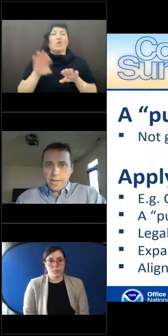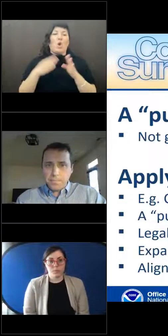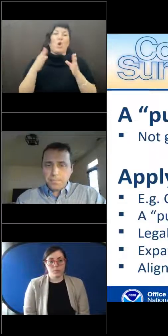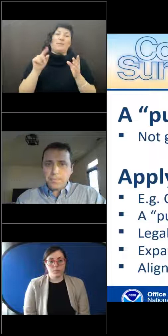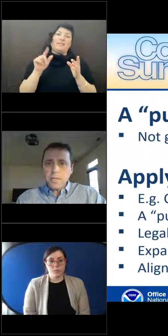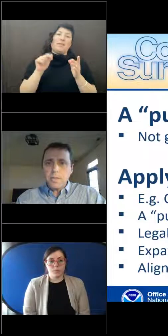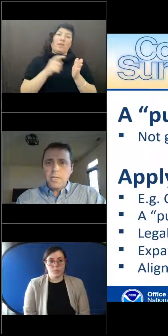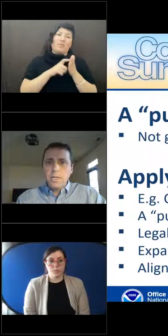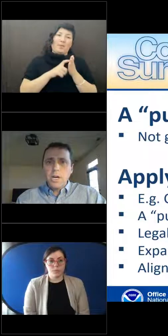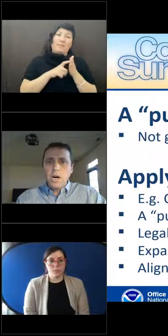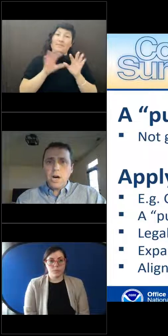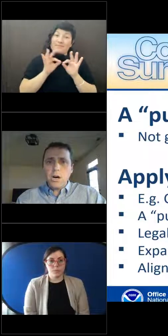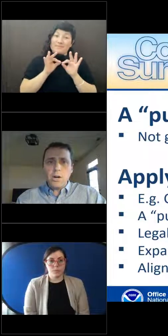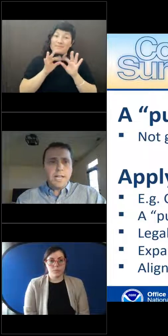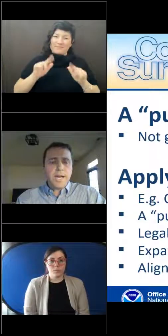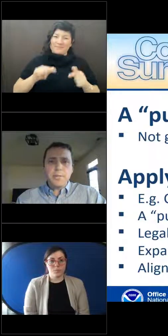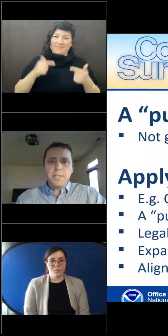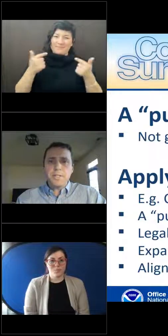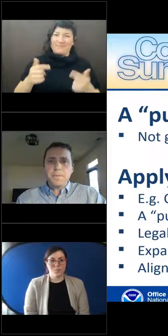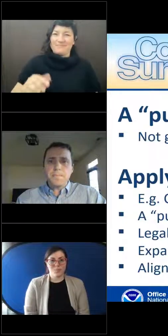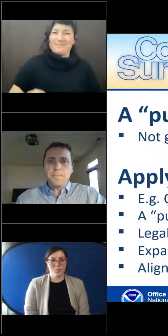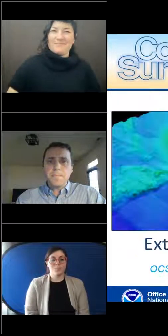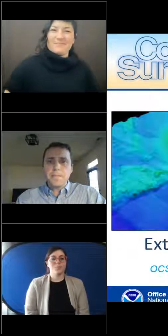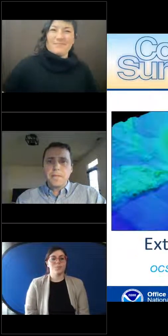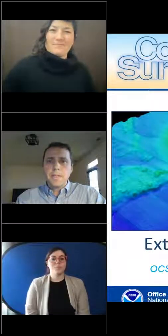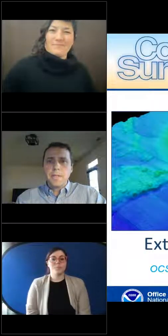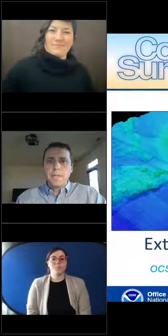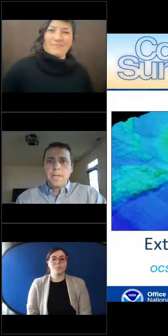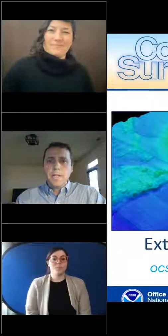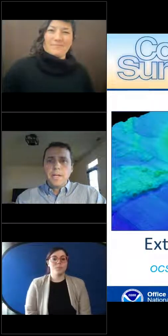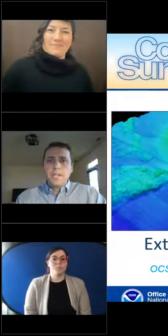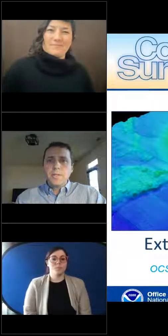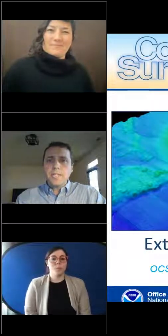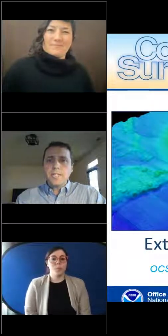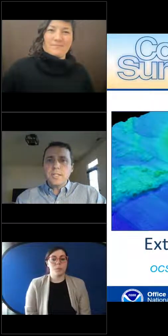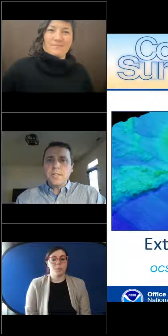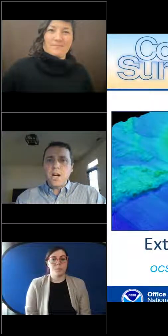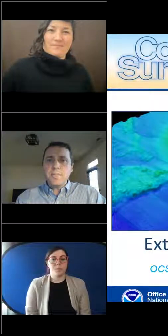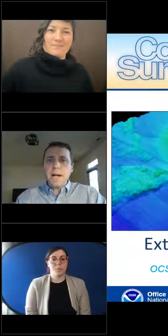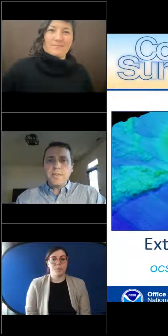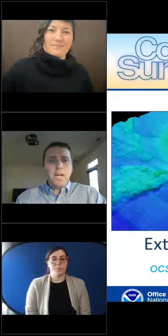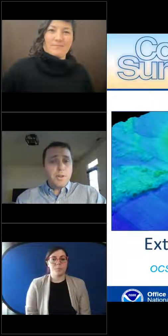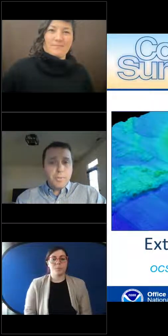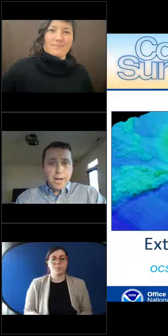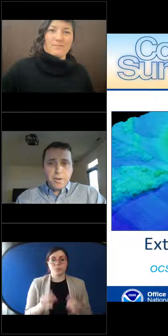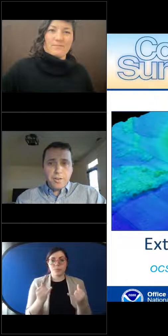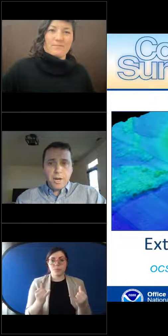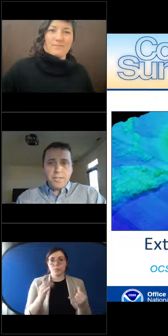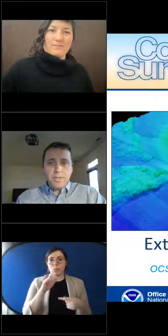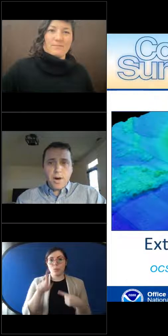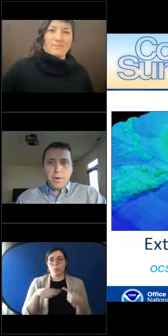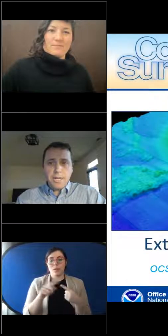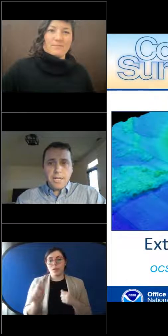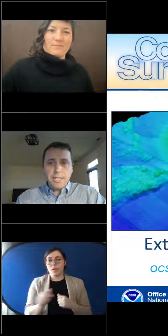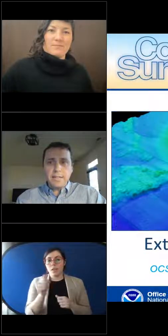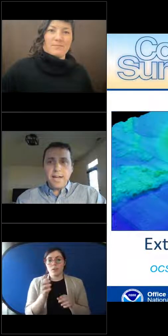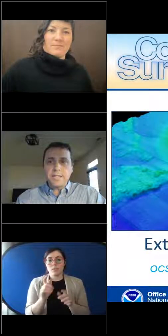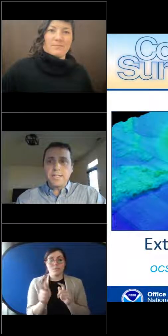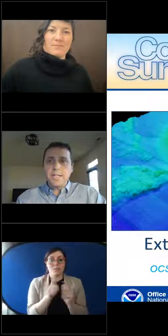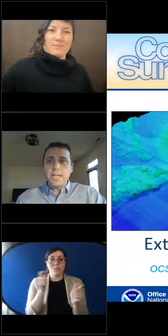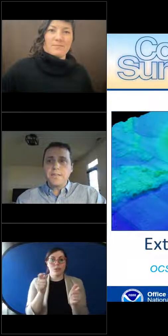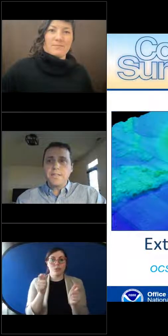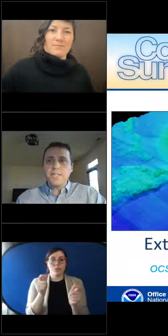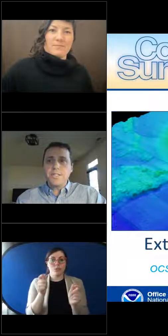data strategy. Okay, slide please. So let's talk about the other major thrust of why we need